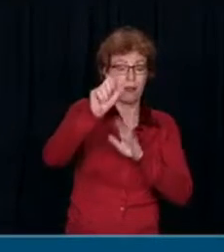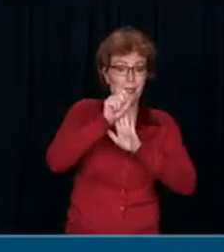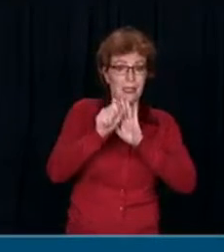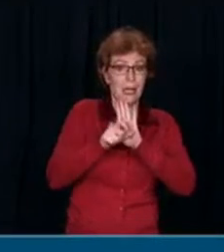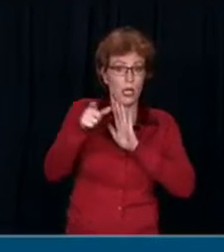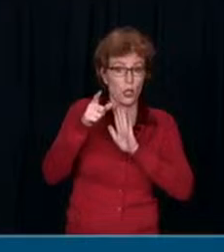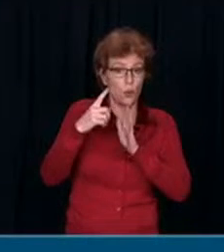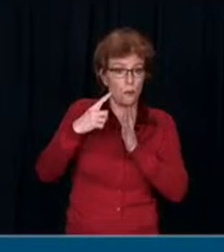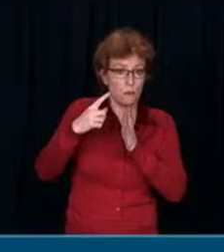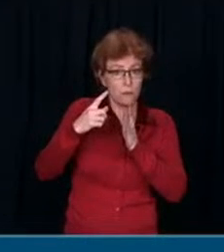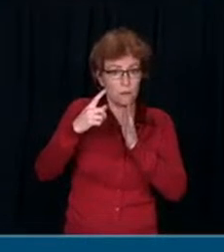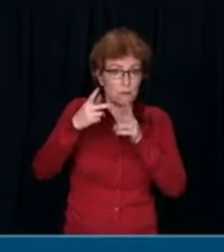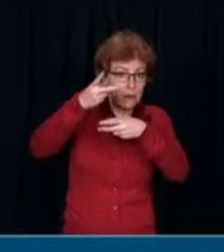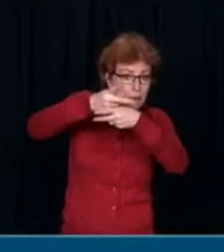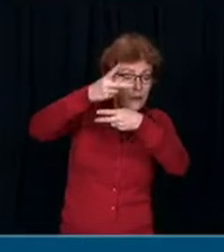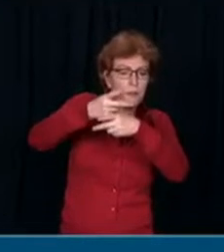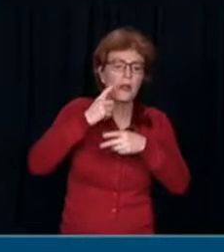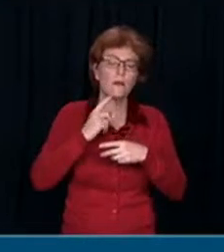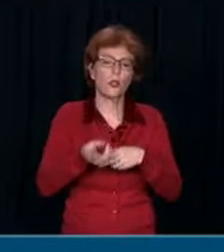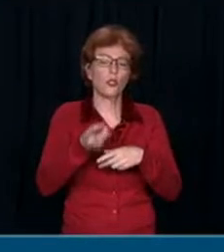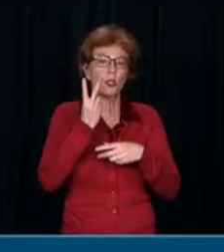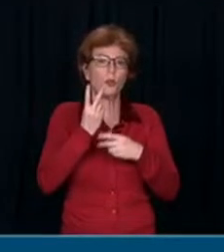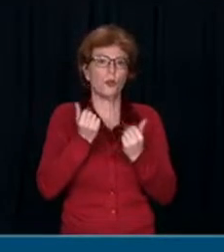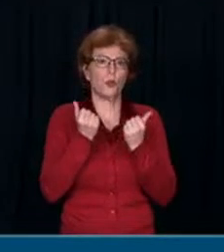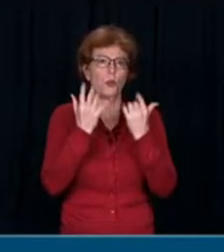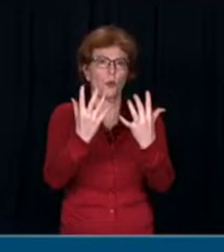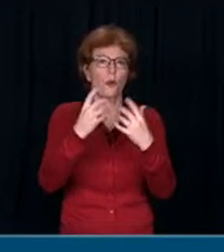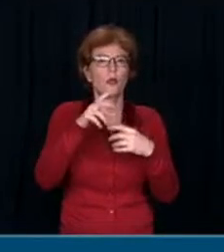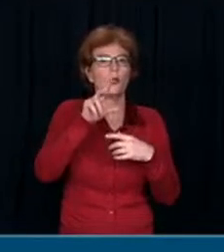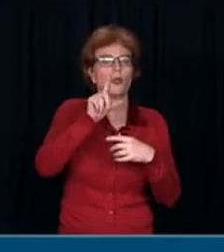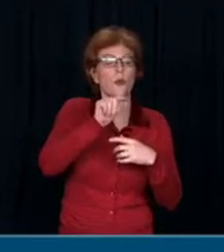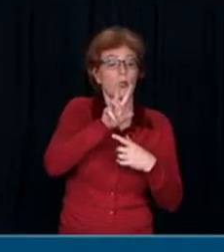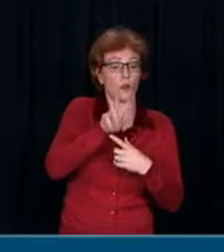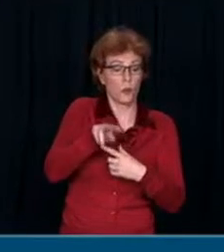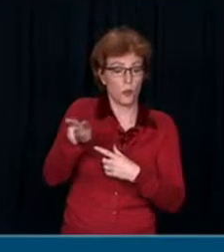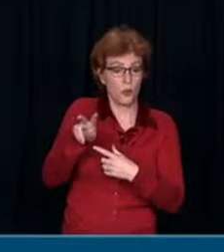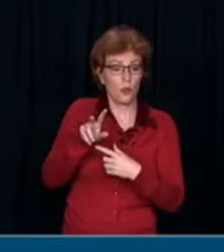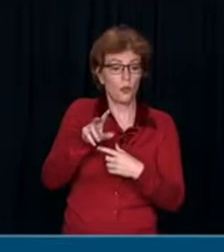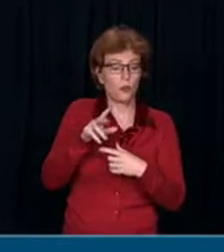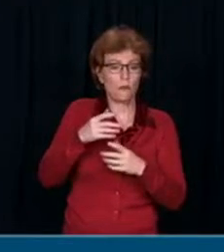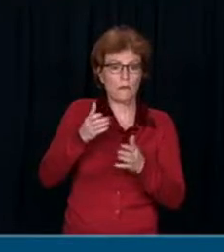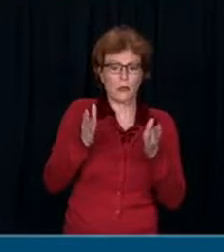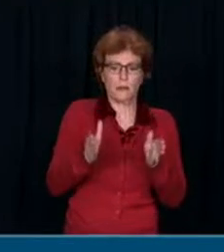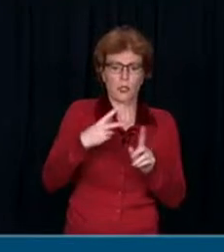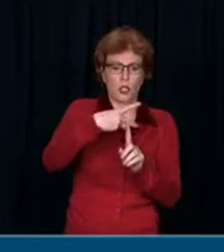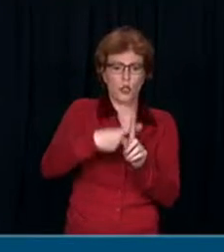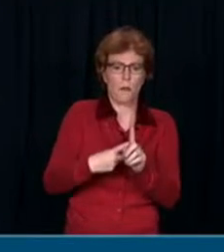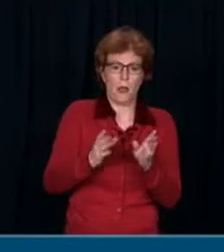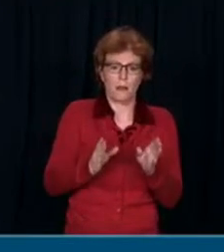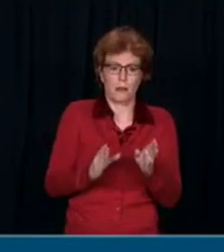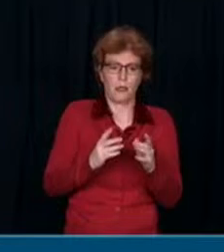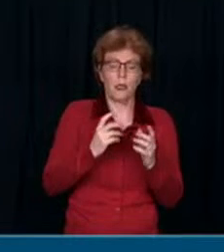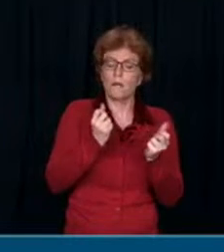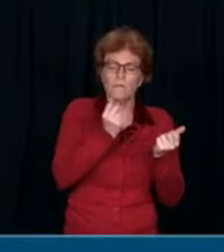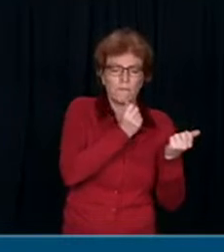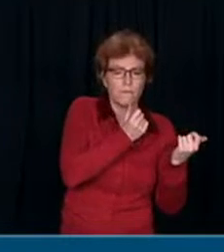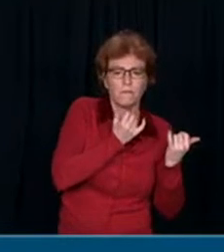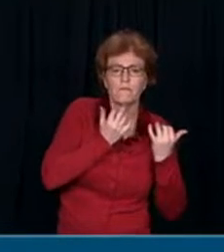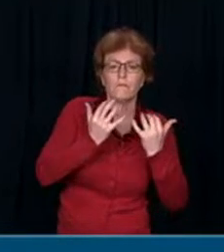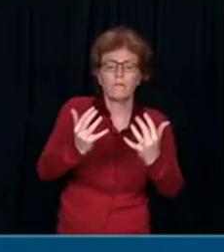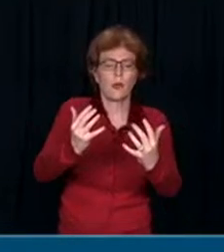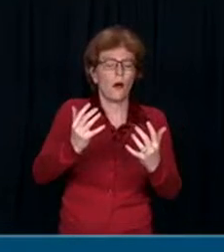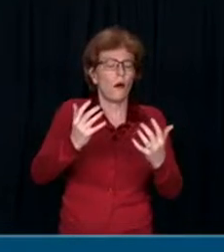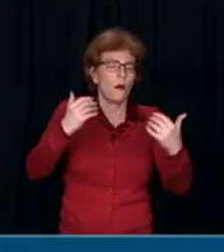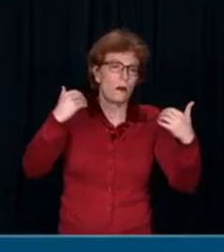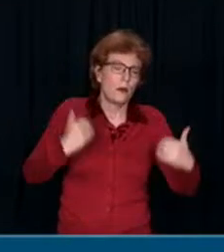would be covering. Right. There were 2 wildfires in 2022 within 2 months. Wildfires continue to